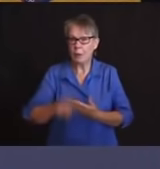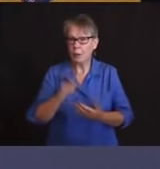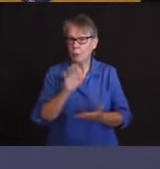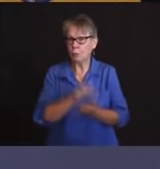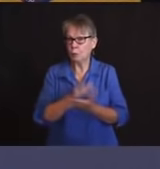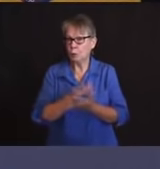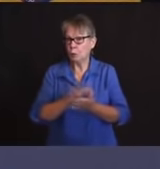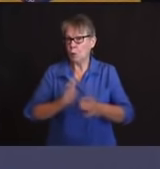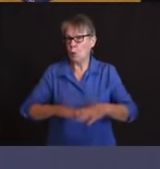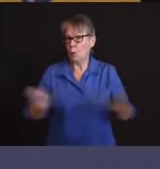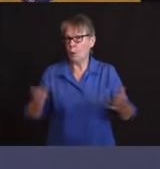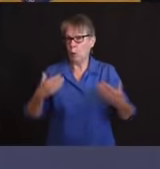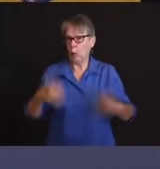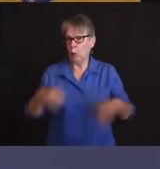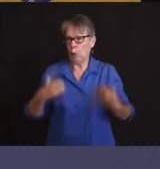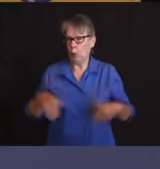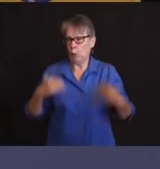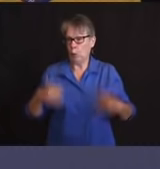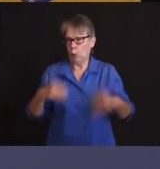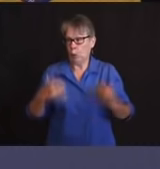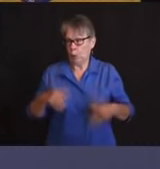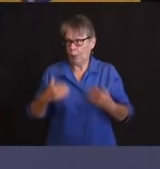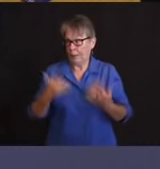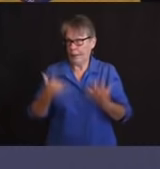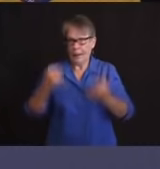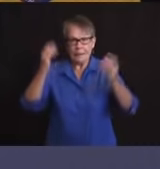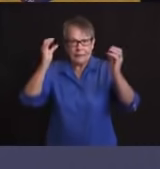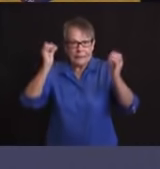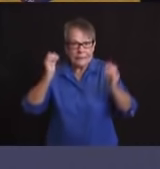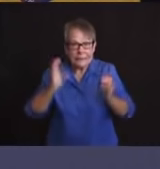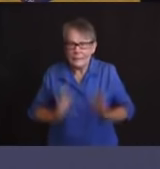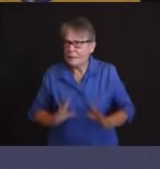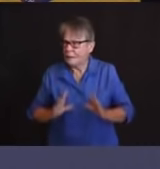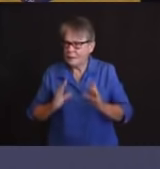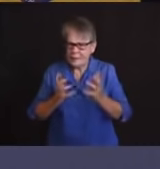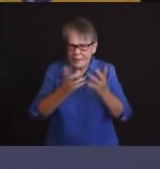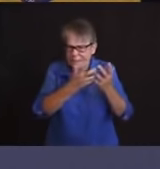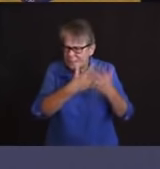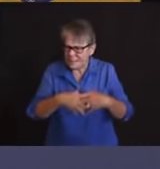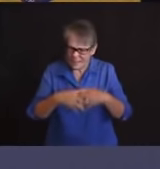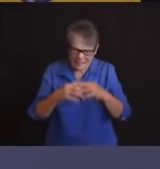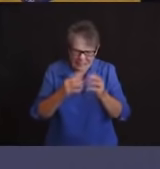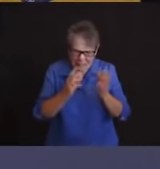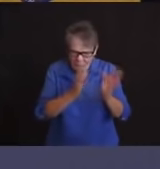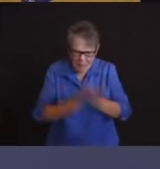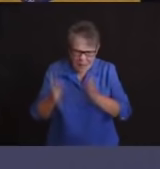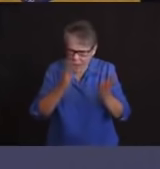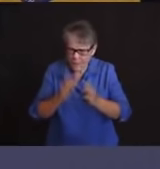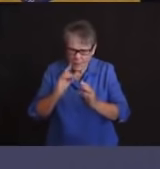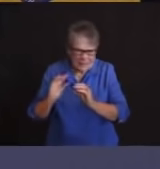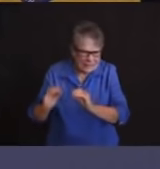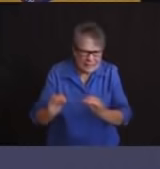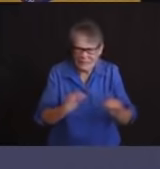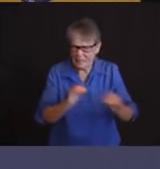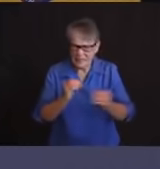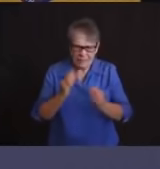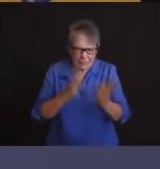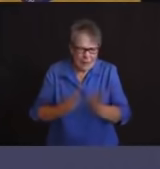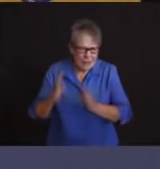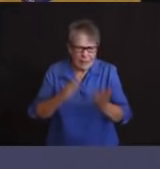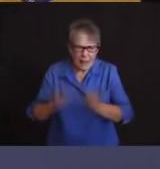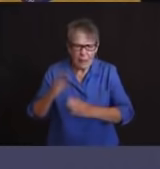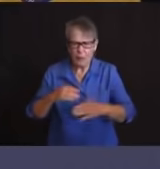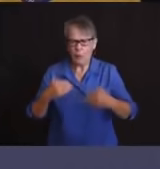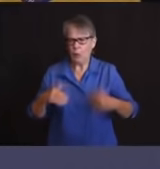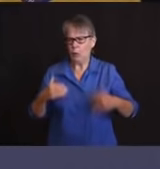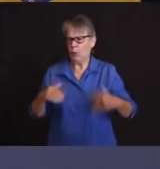their plans, and it's not a light switch, as we all know, whether it's a student, educator, administrator. You don't just everybody